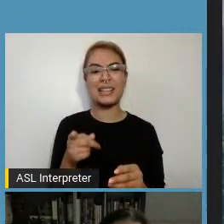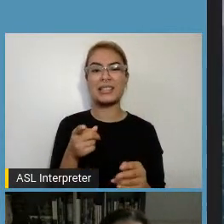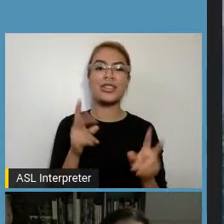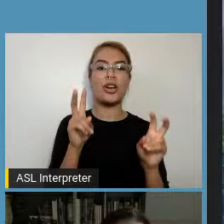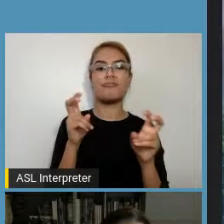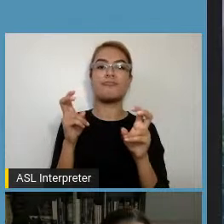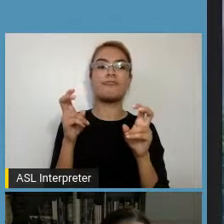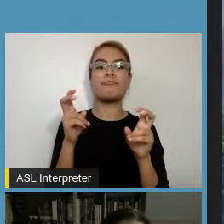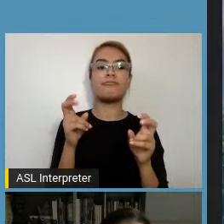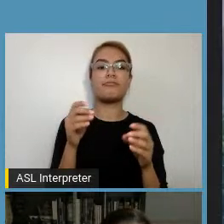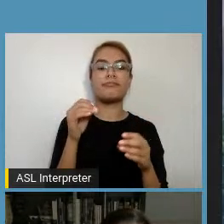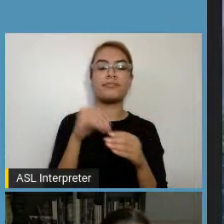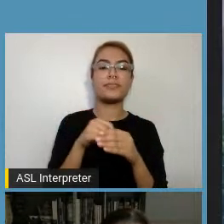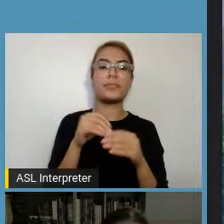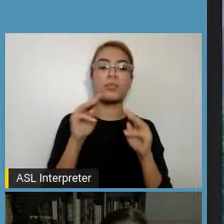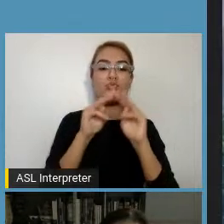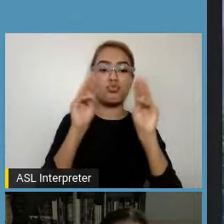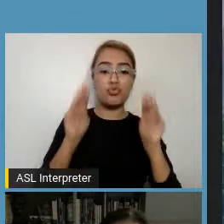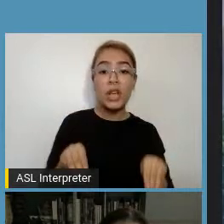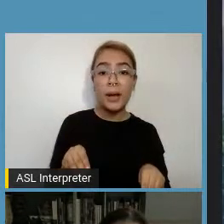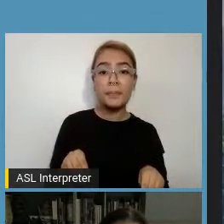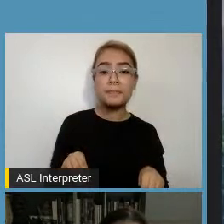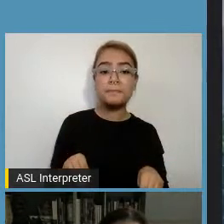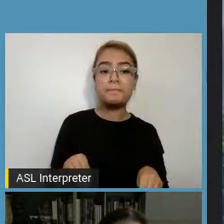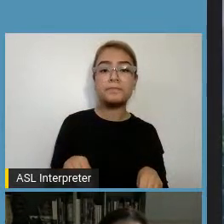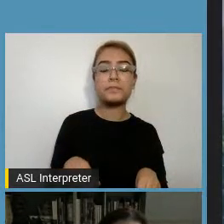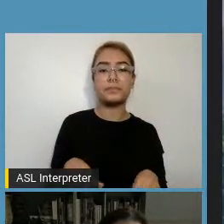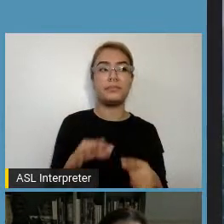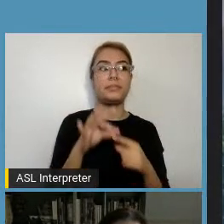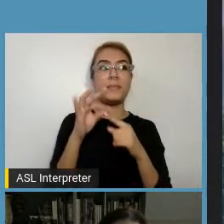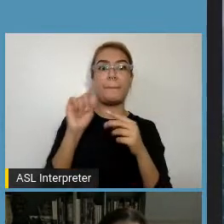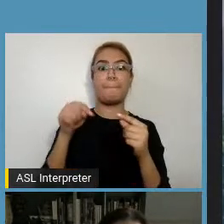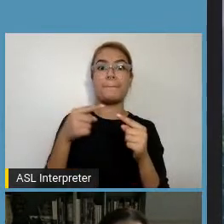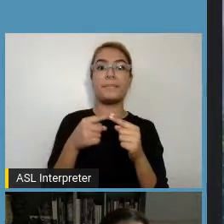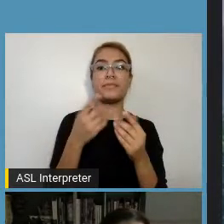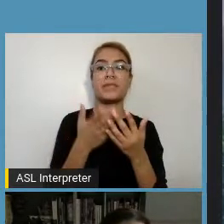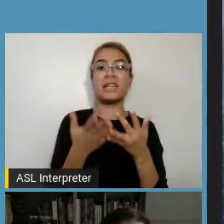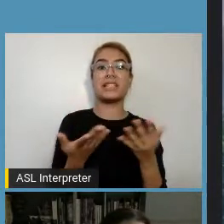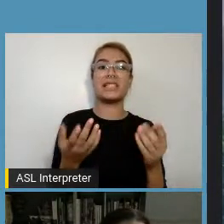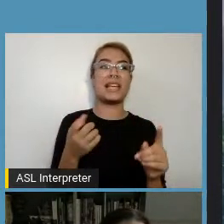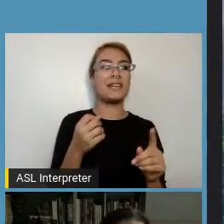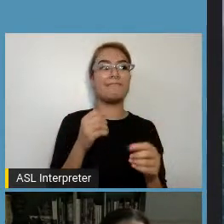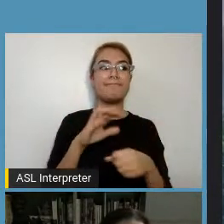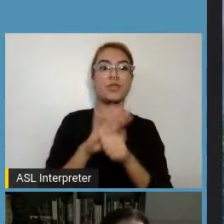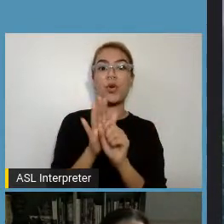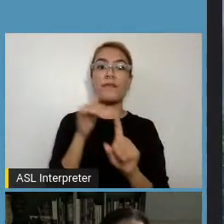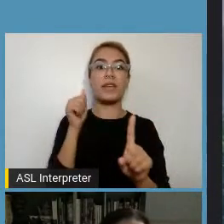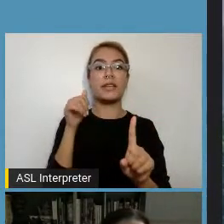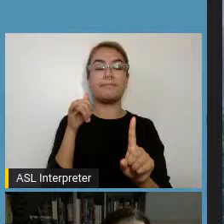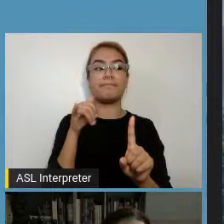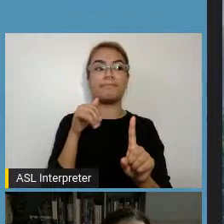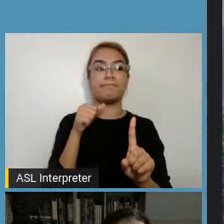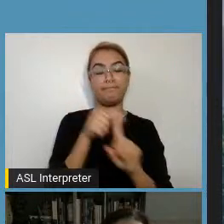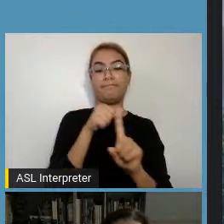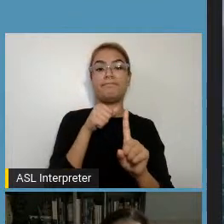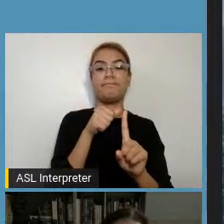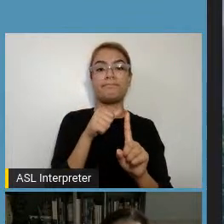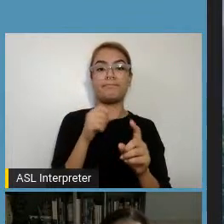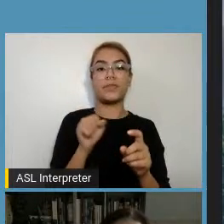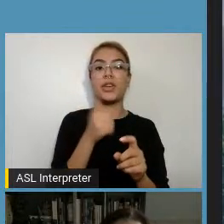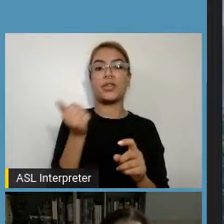mantra at the museum, especially when things like COVID hit or